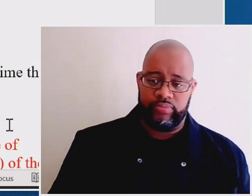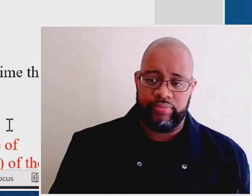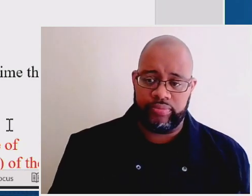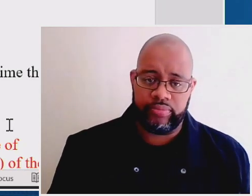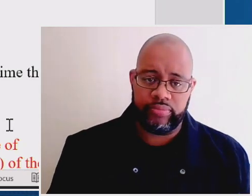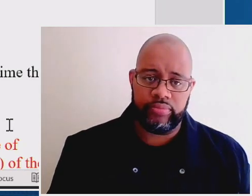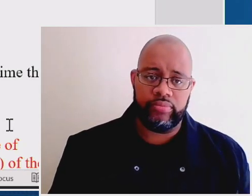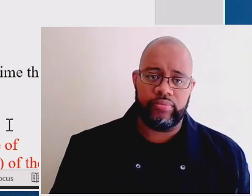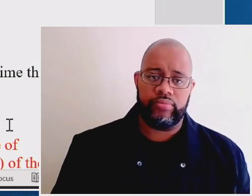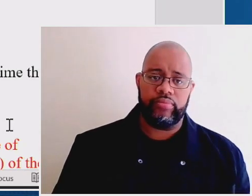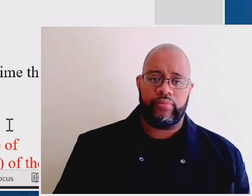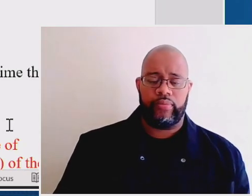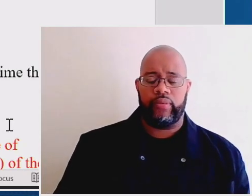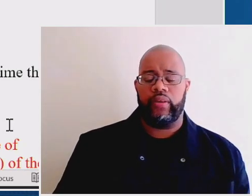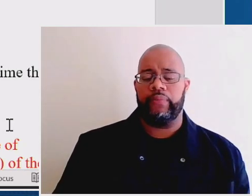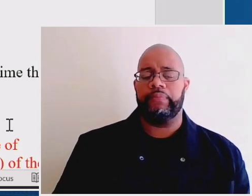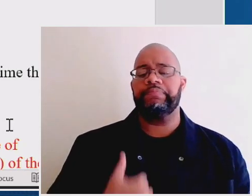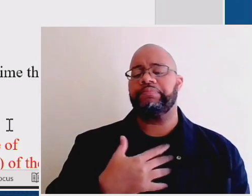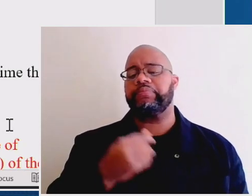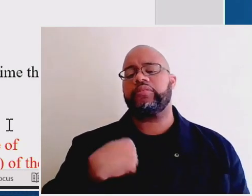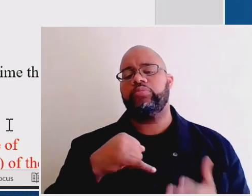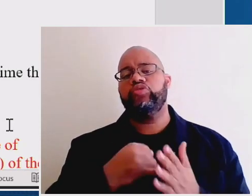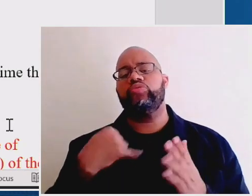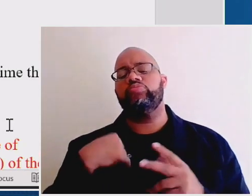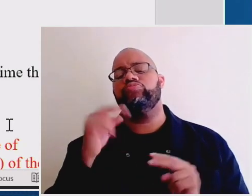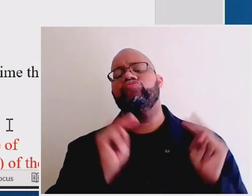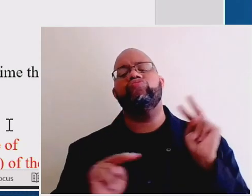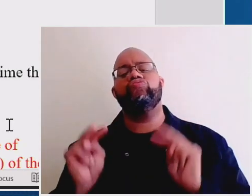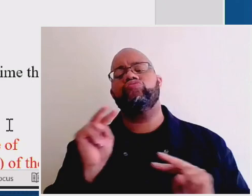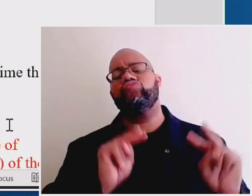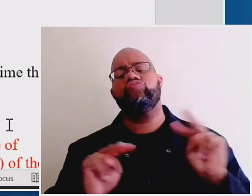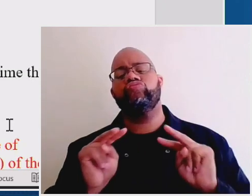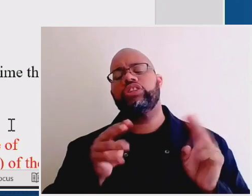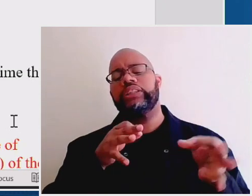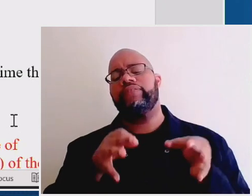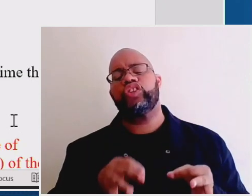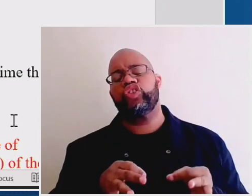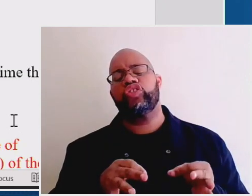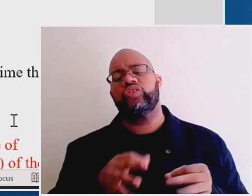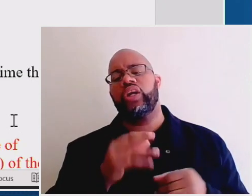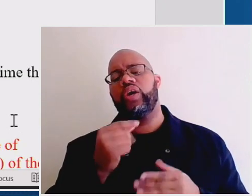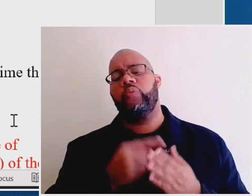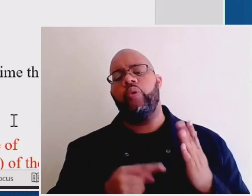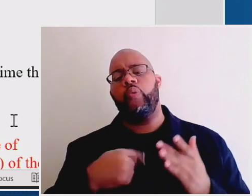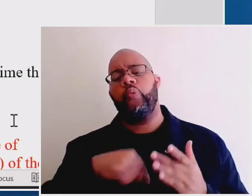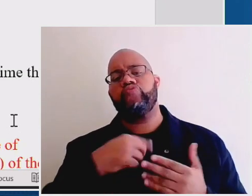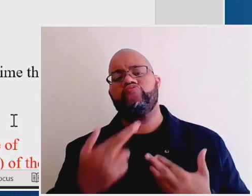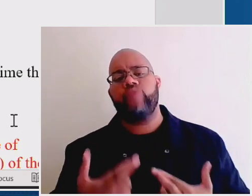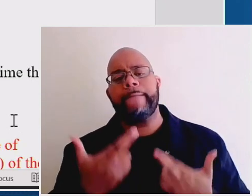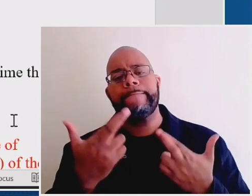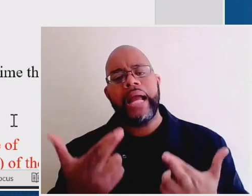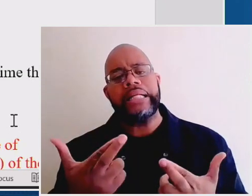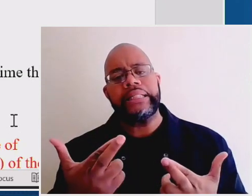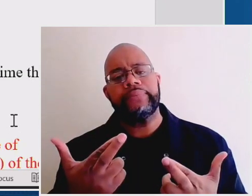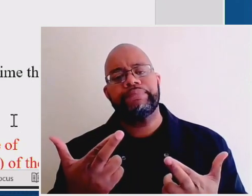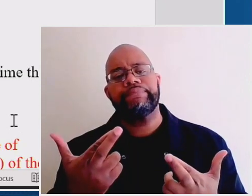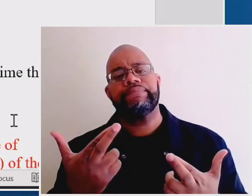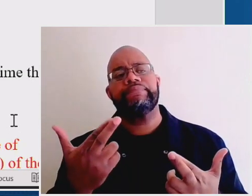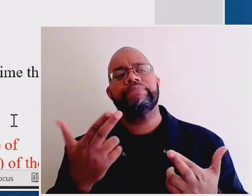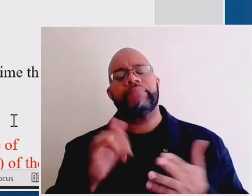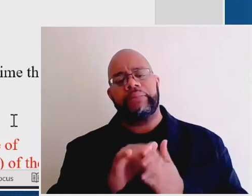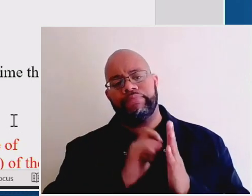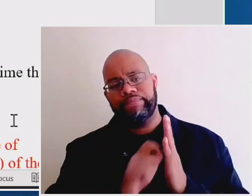And I'm just looking at the definitions, and what we're recommending is highlighted